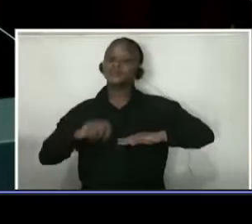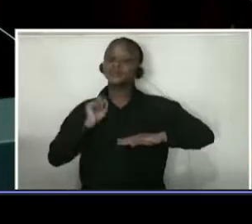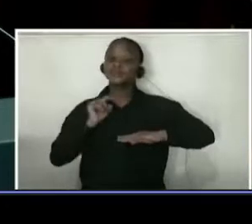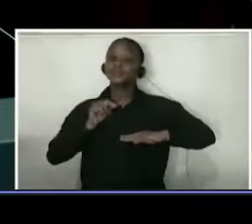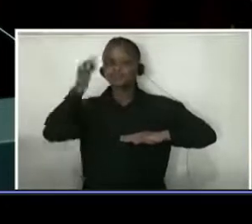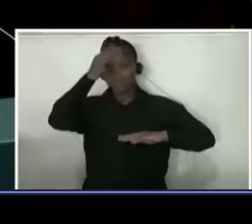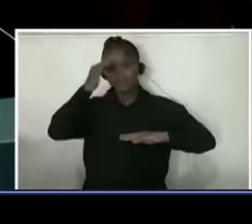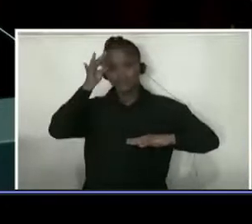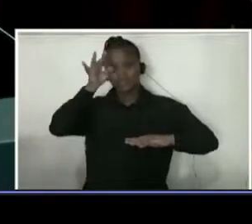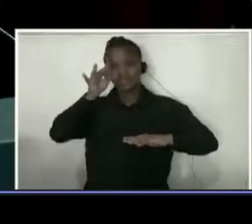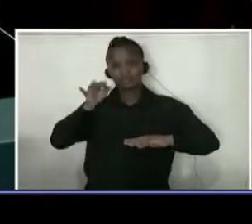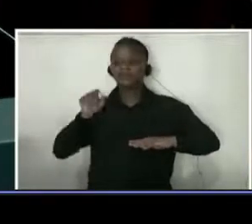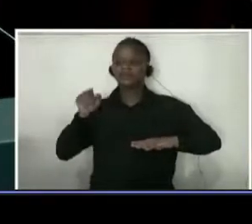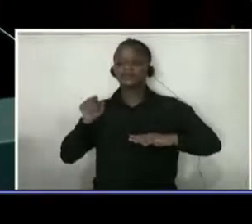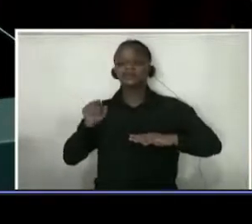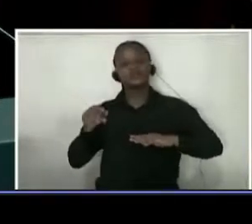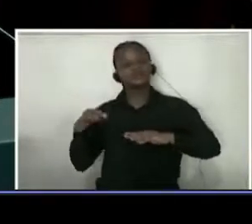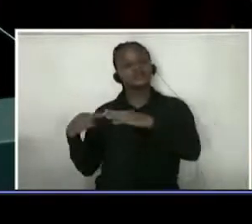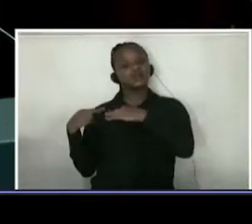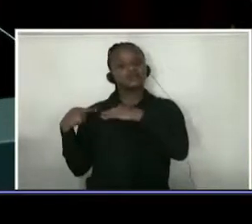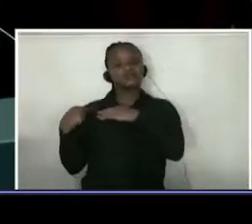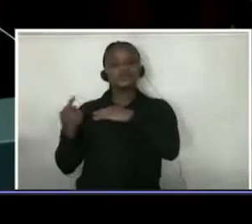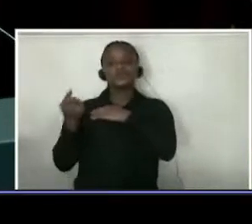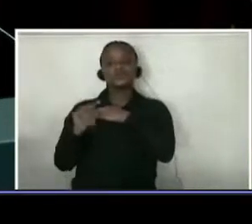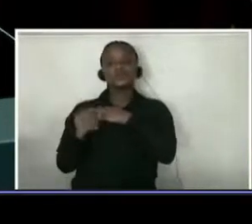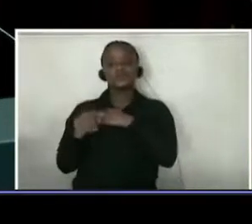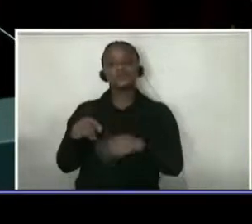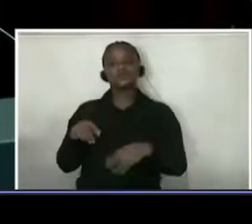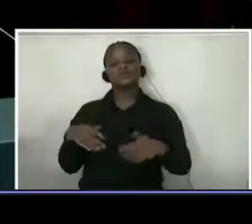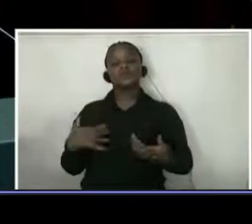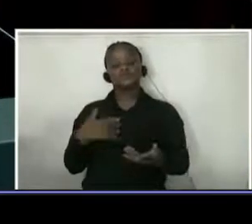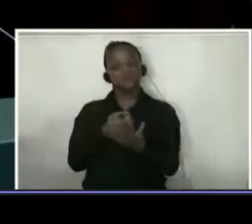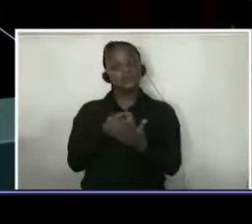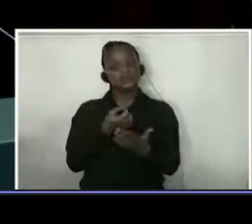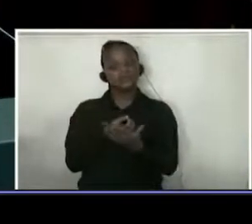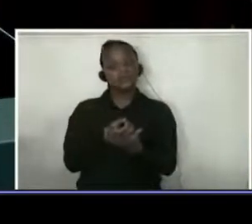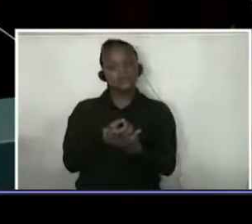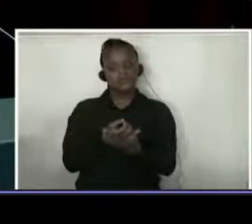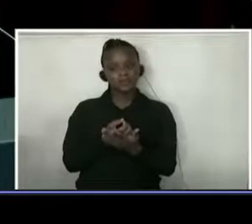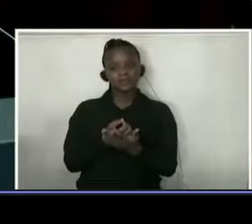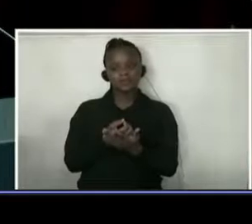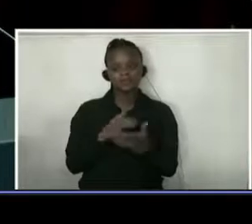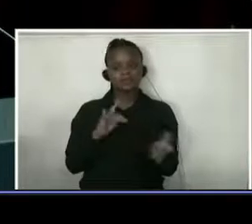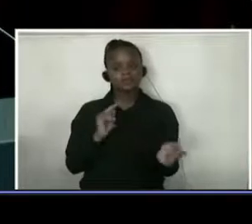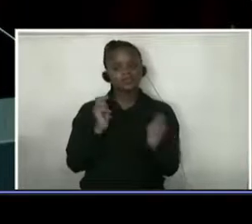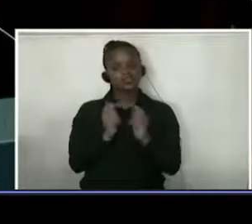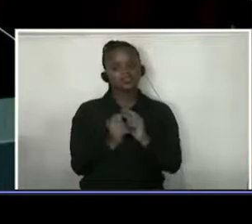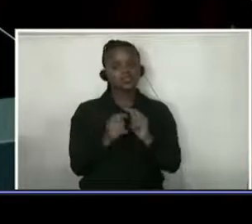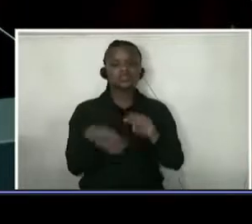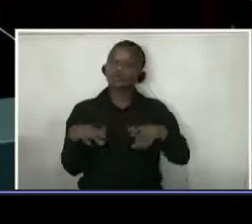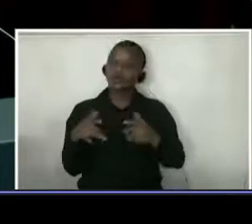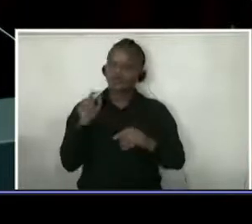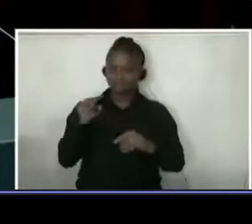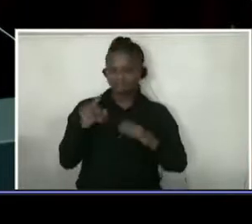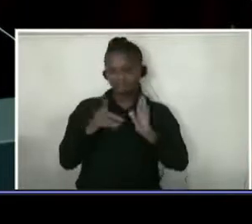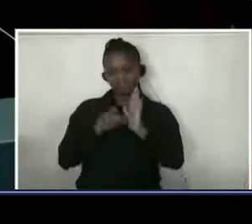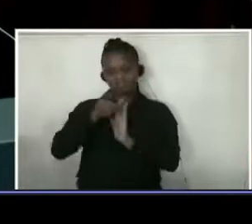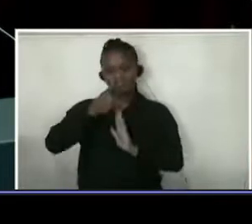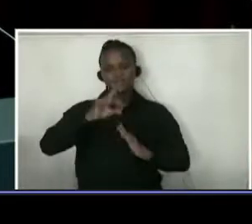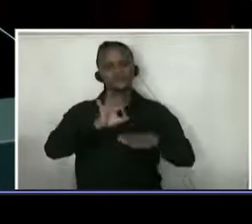of rolling out economic recovery and transformation or development plan. But due to